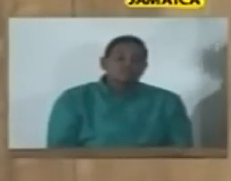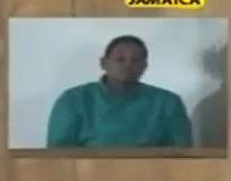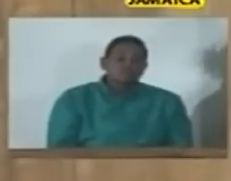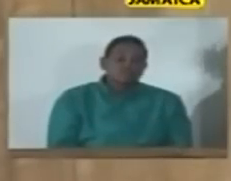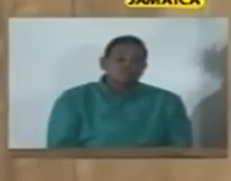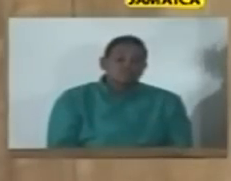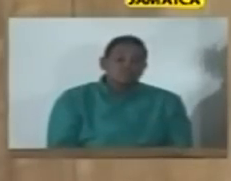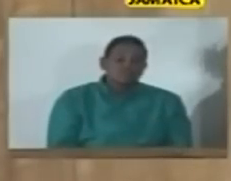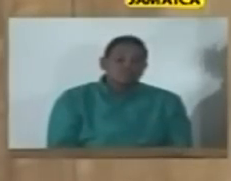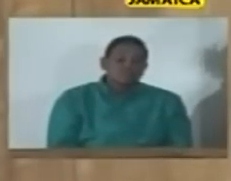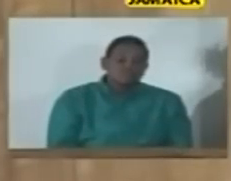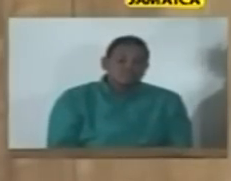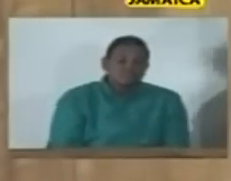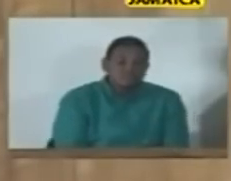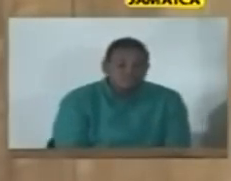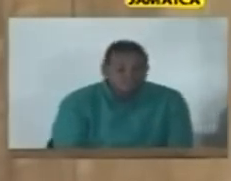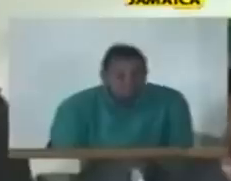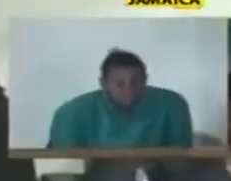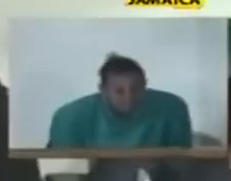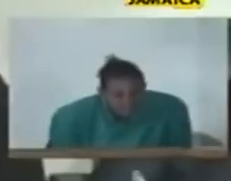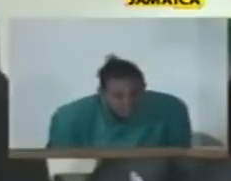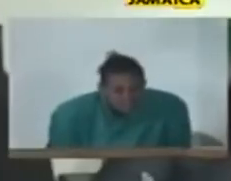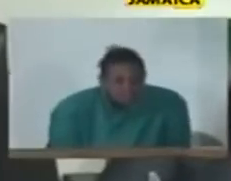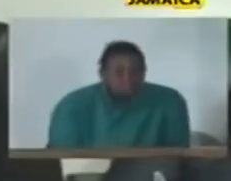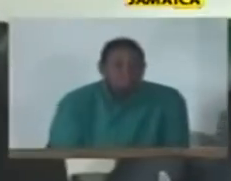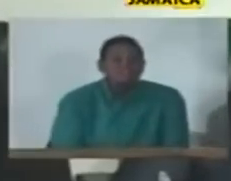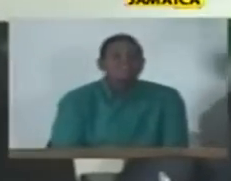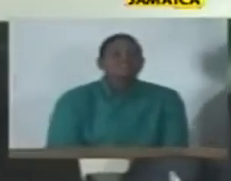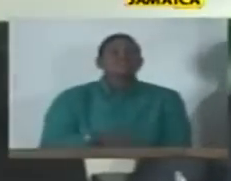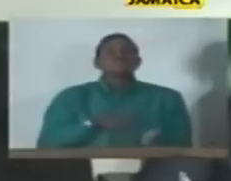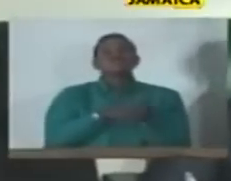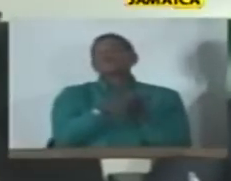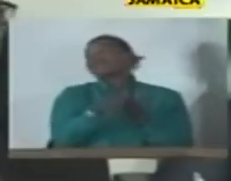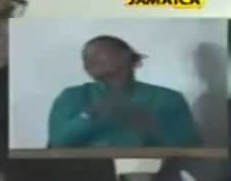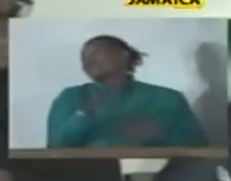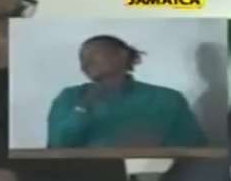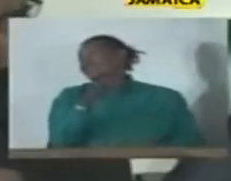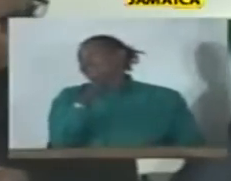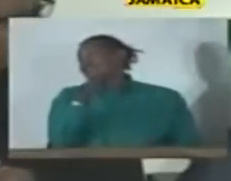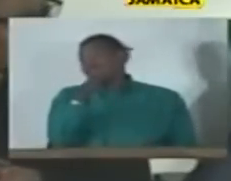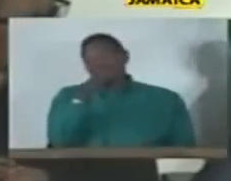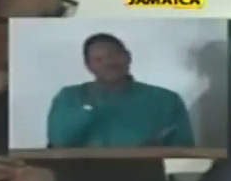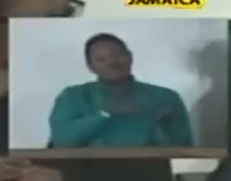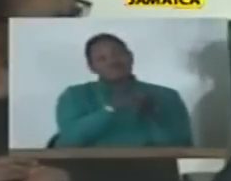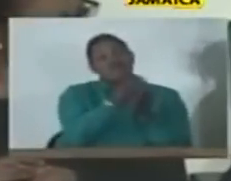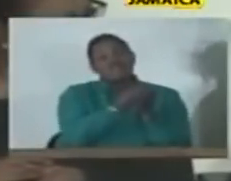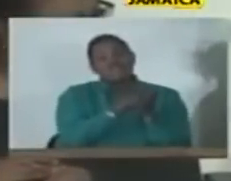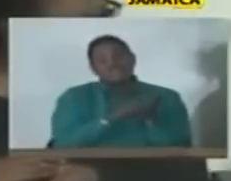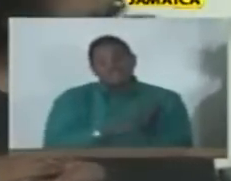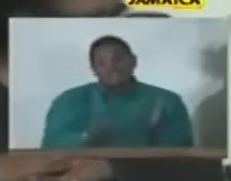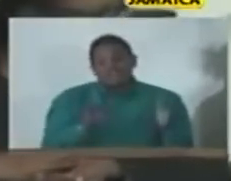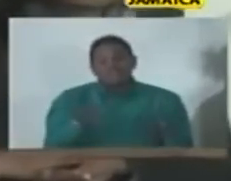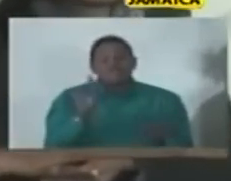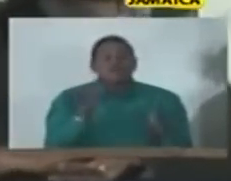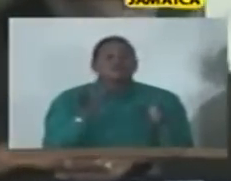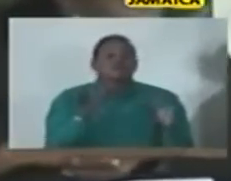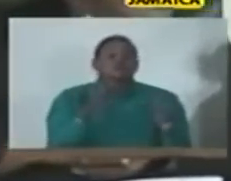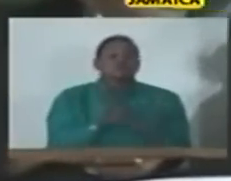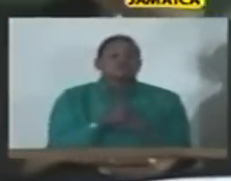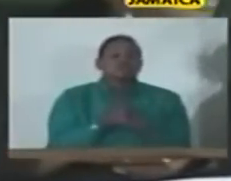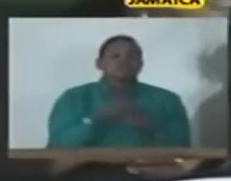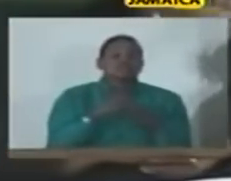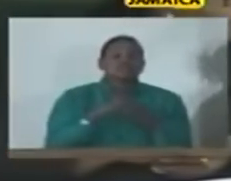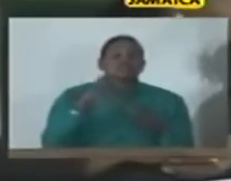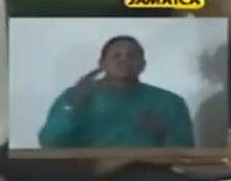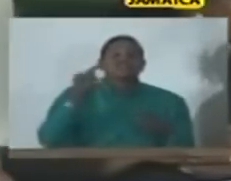not offended. There's one iron. What we're saying is that can we find a way, notwithstanding that it's in the Charities